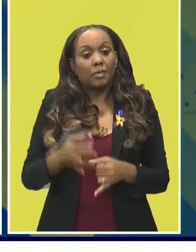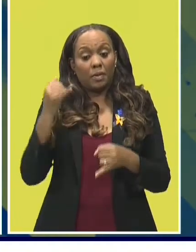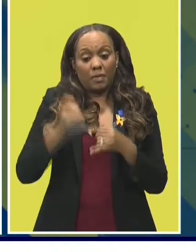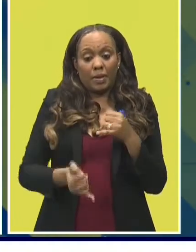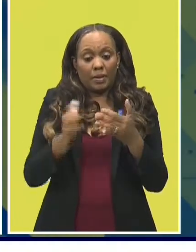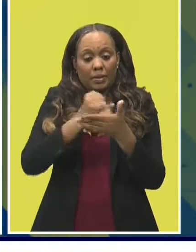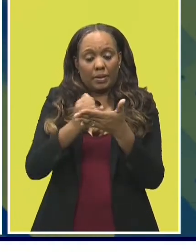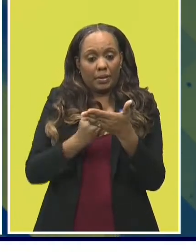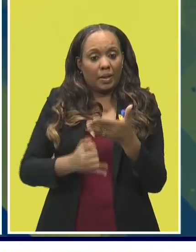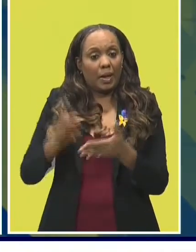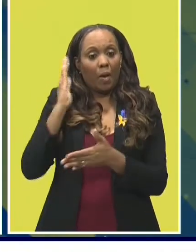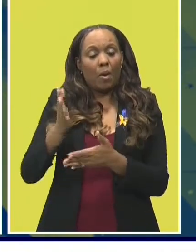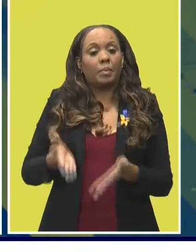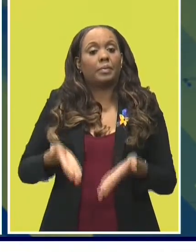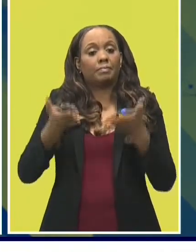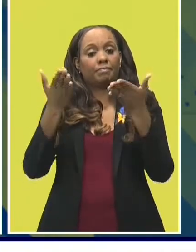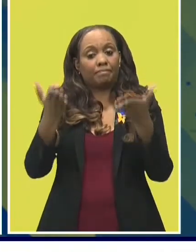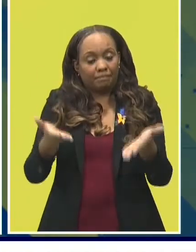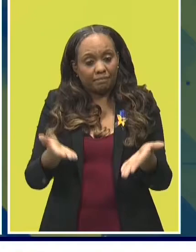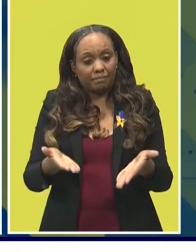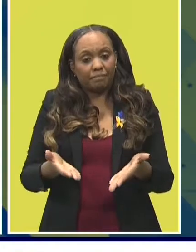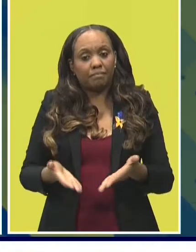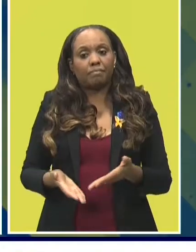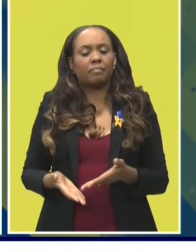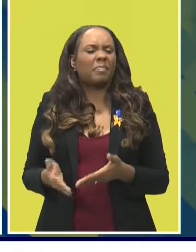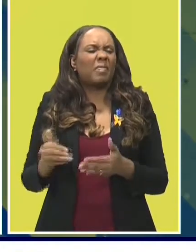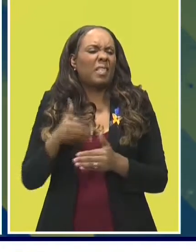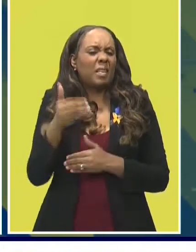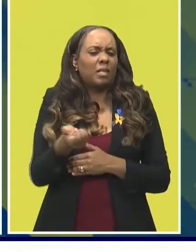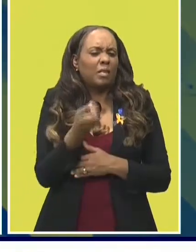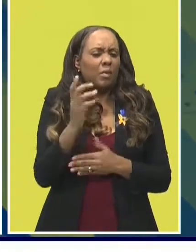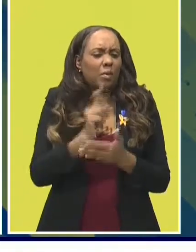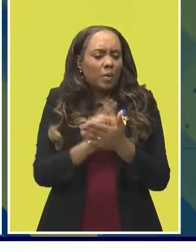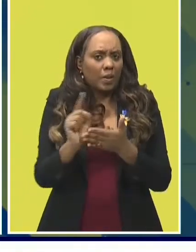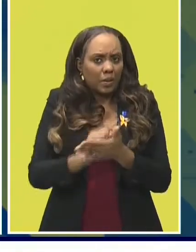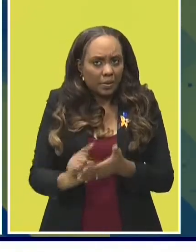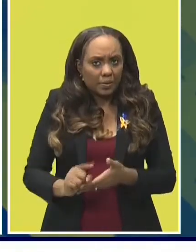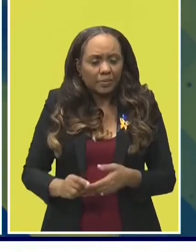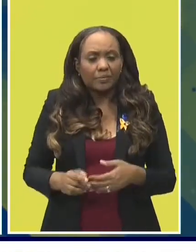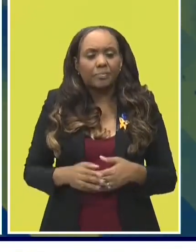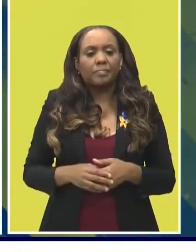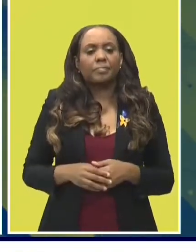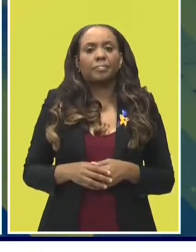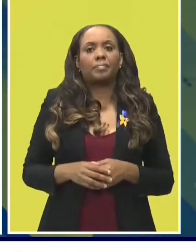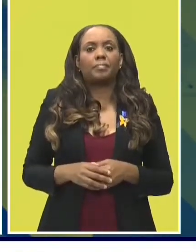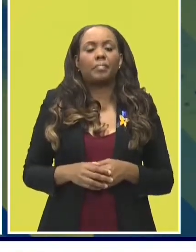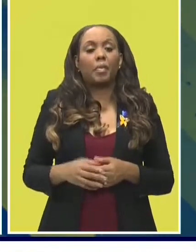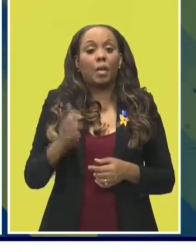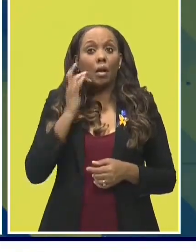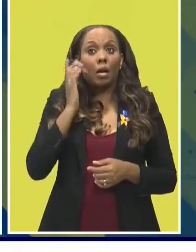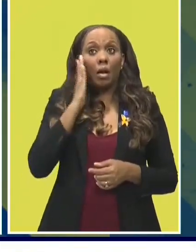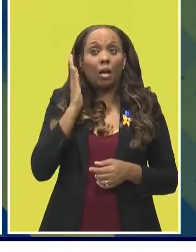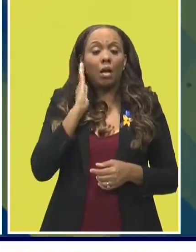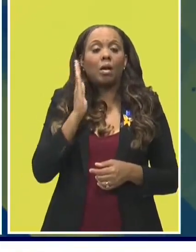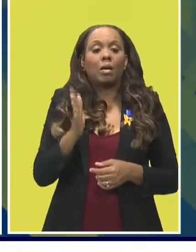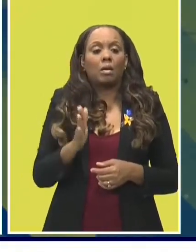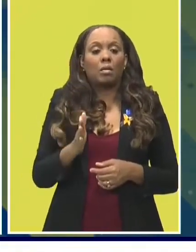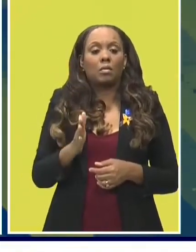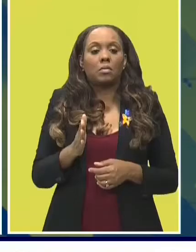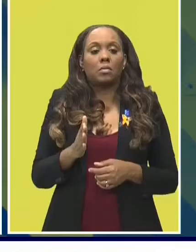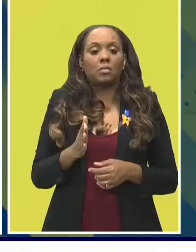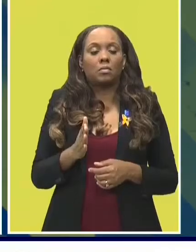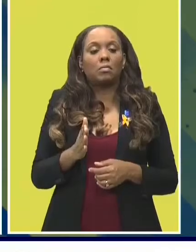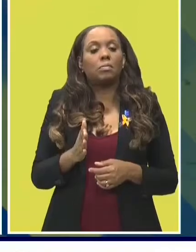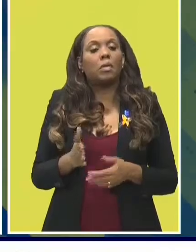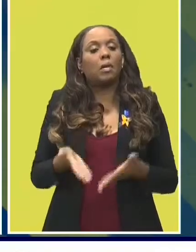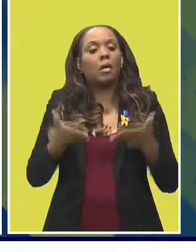be submitted within the coming weeks. Mr. Otterson says the hotel will provide 2,500 direct